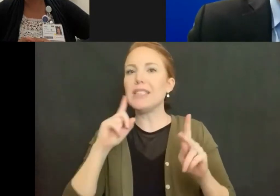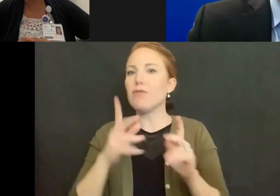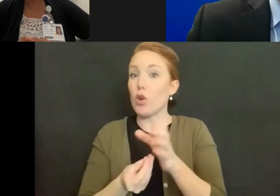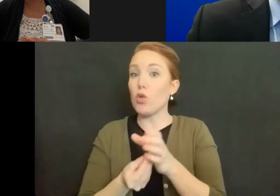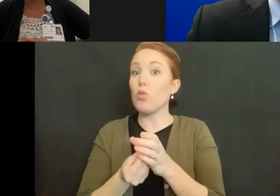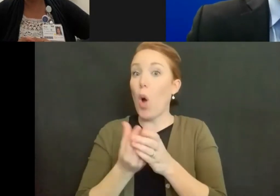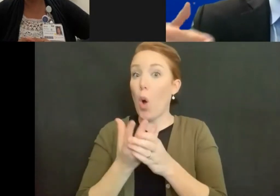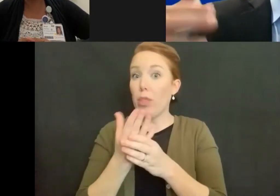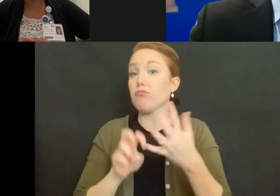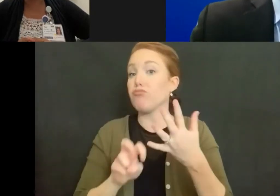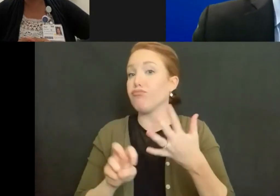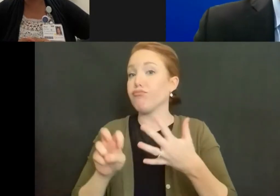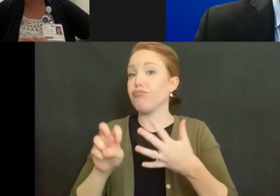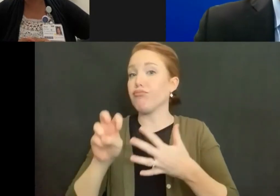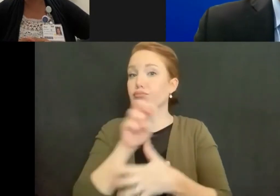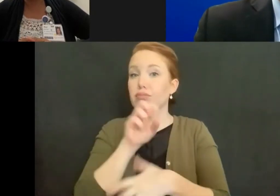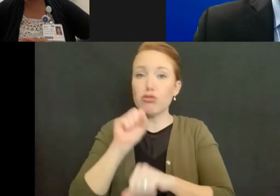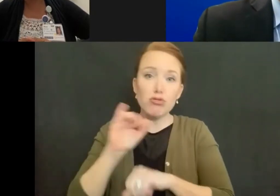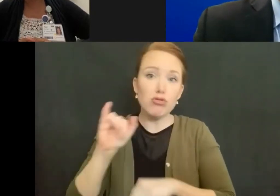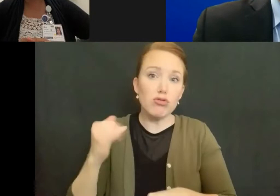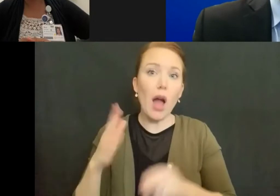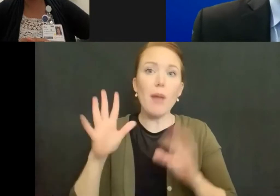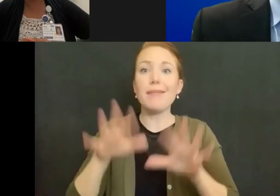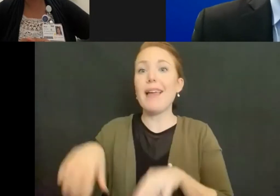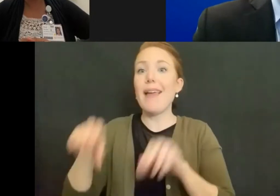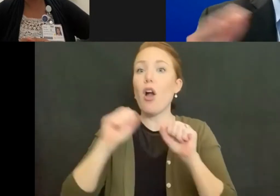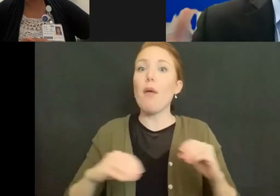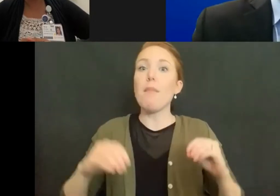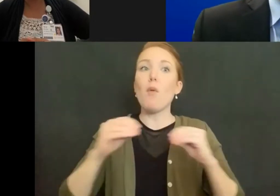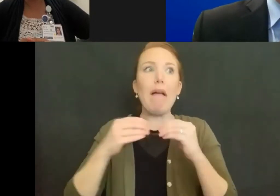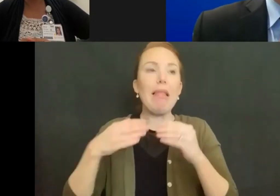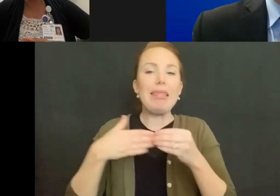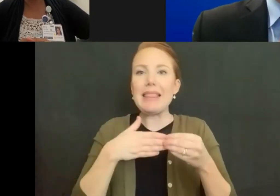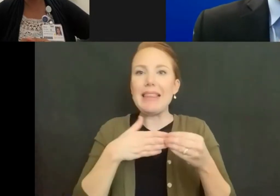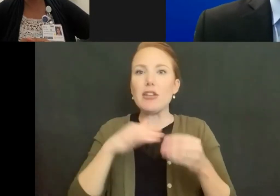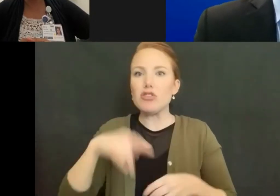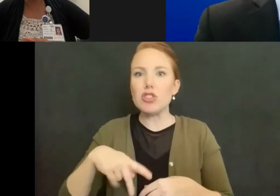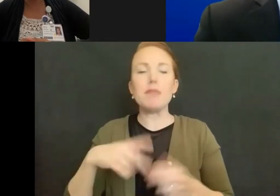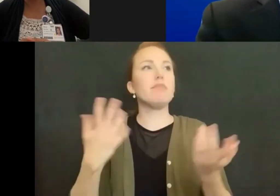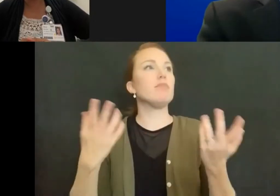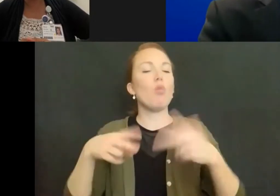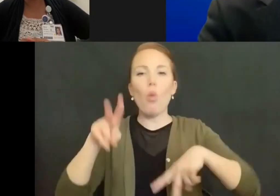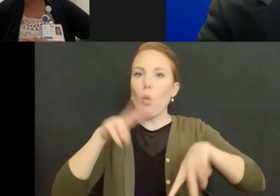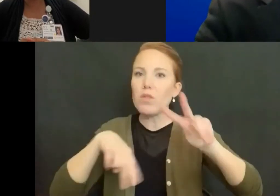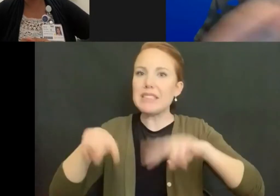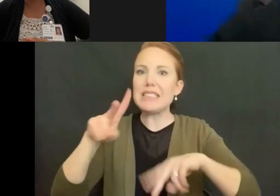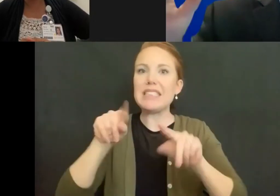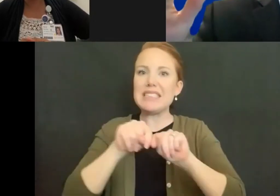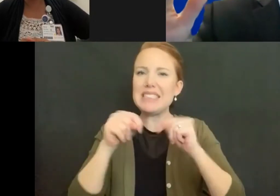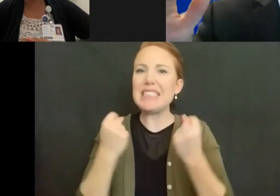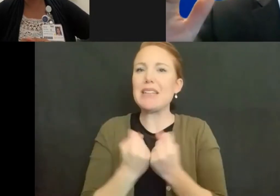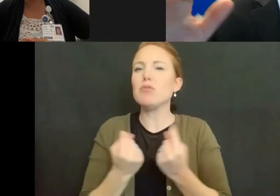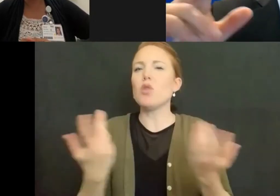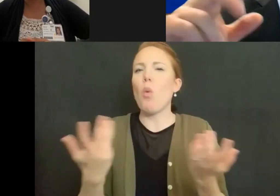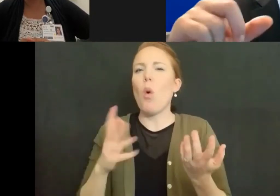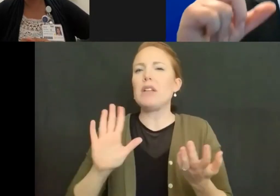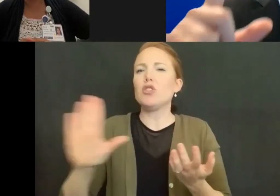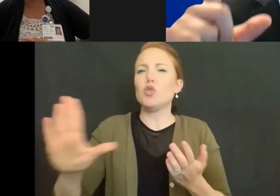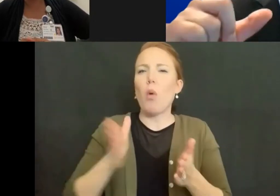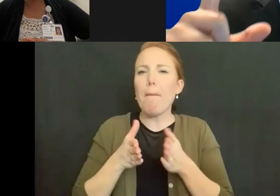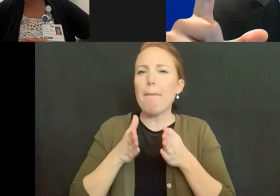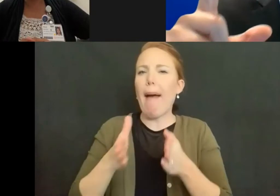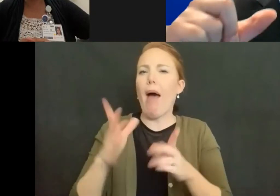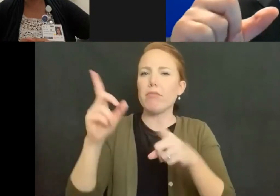the job, take on more leadership, right? Oversee a team. So what has your path been like?